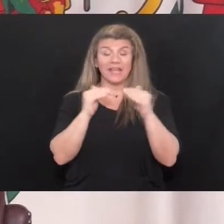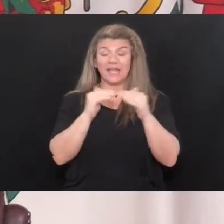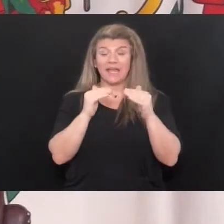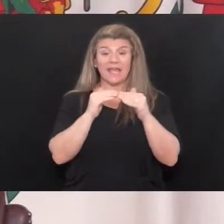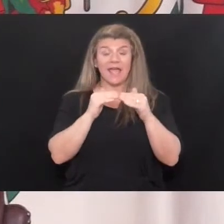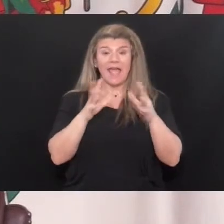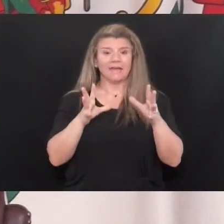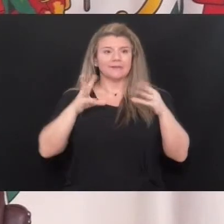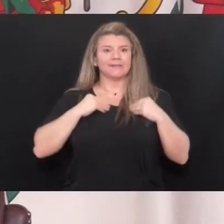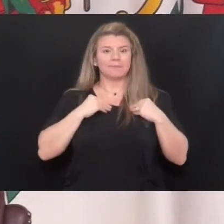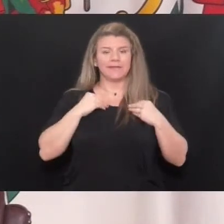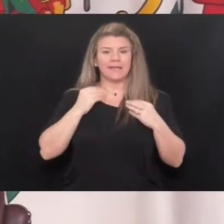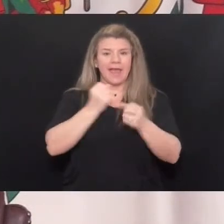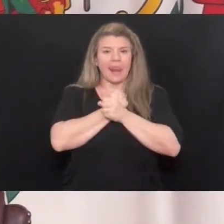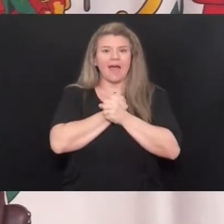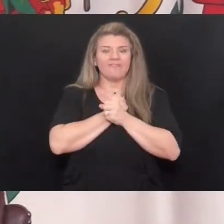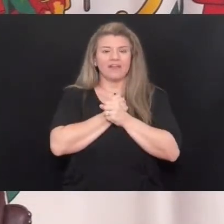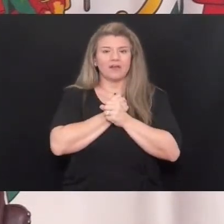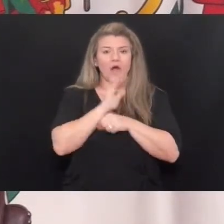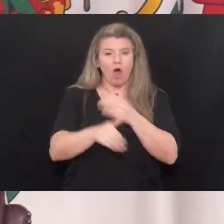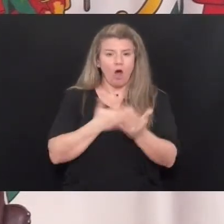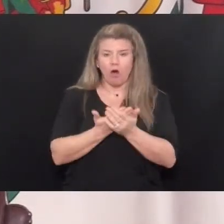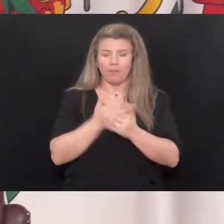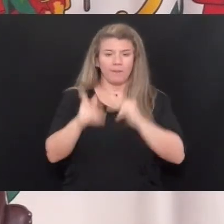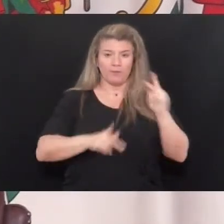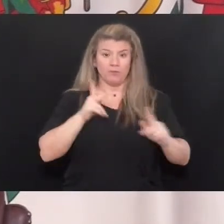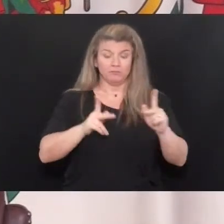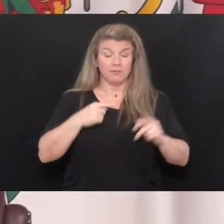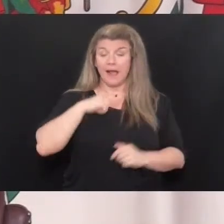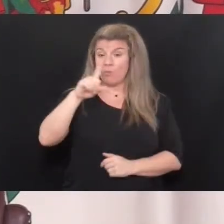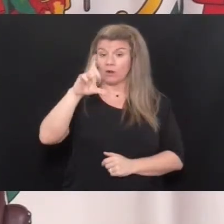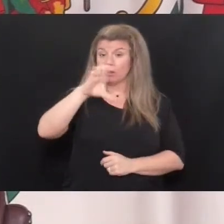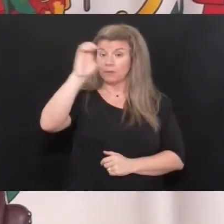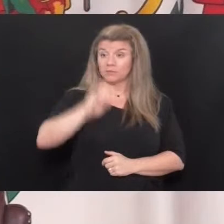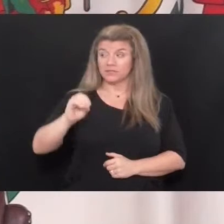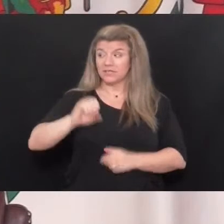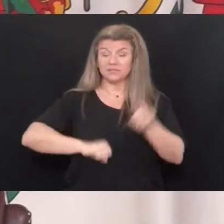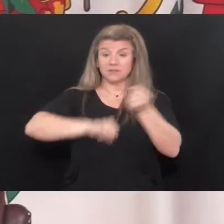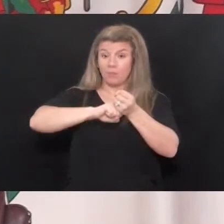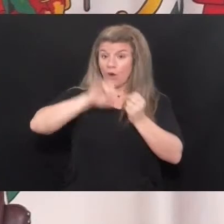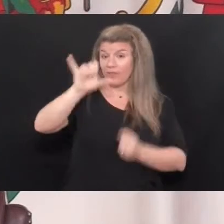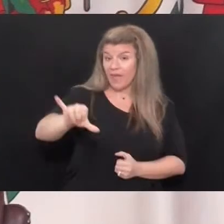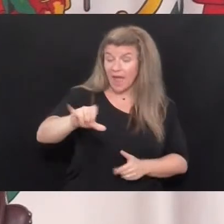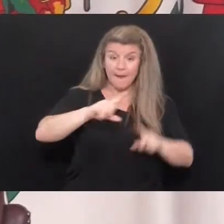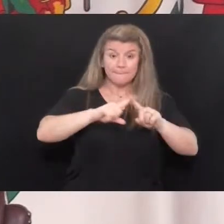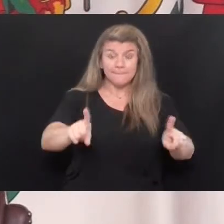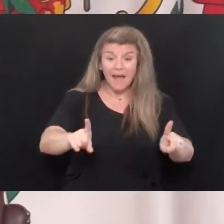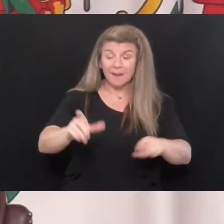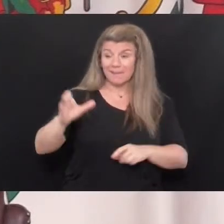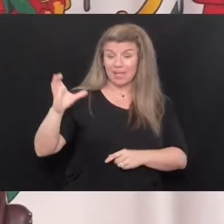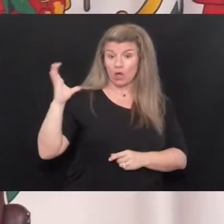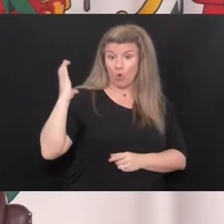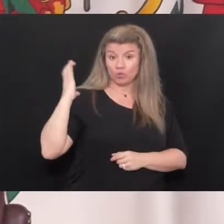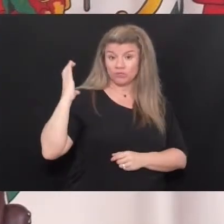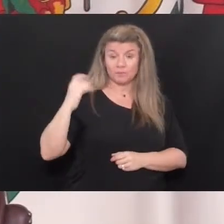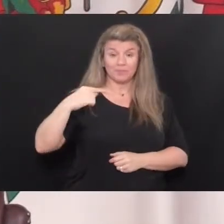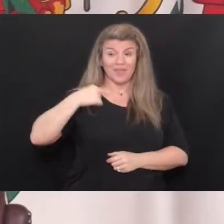loving everyone. I am 100% behind that. But in being a coach, I